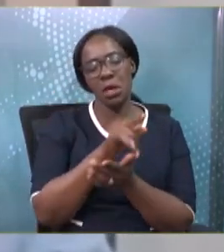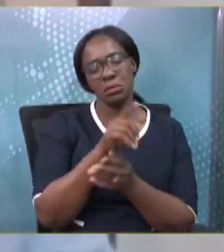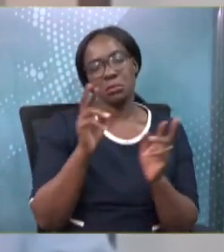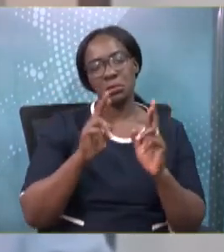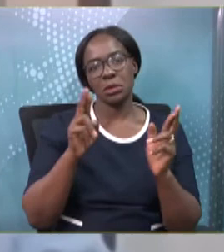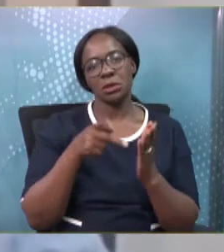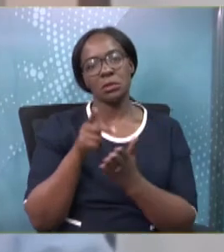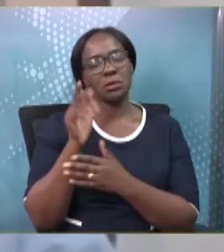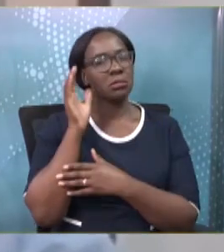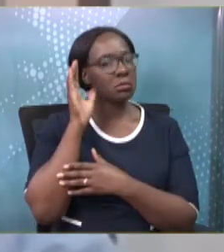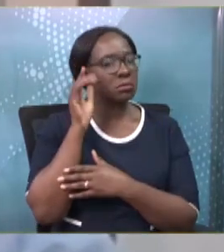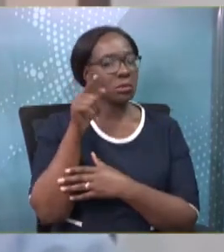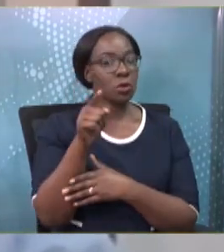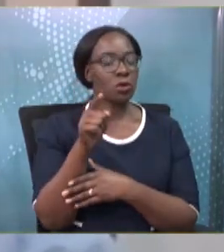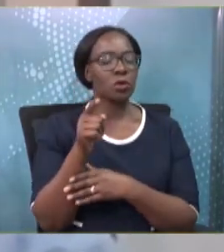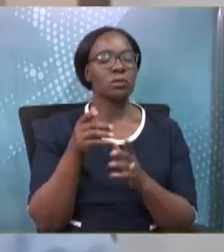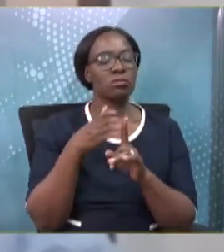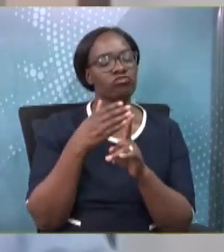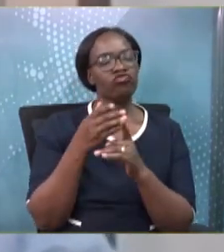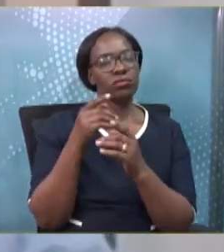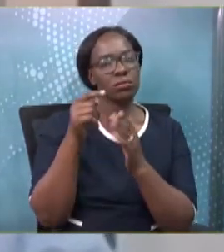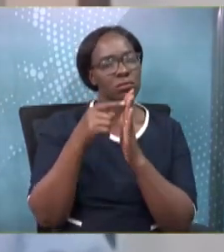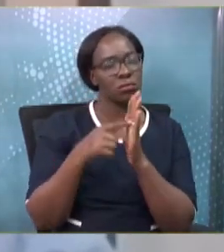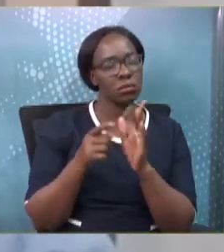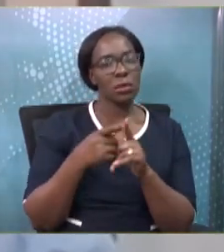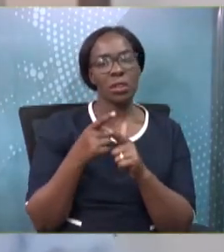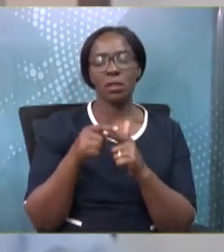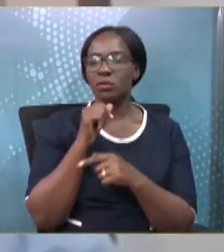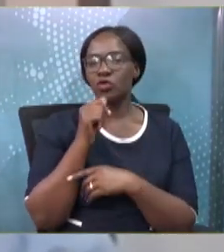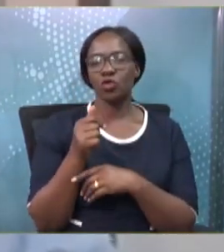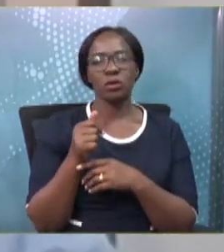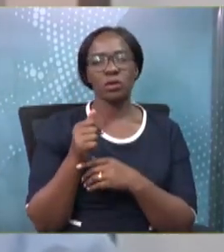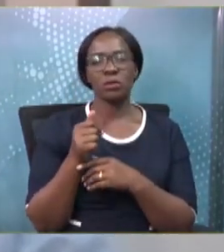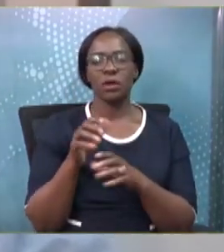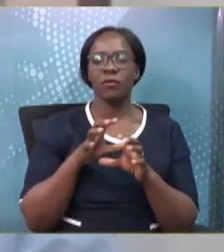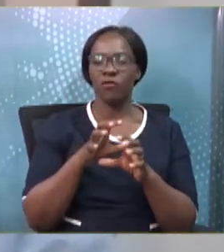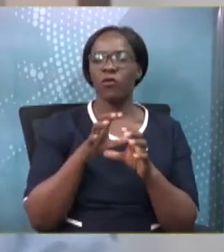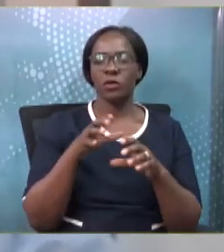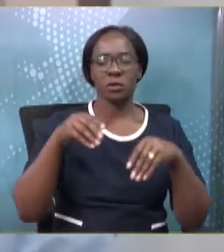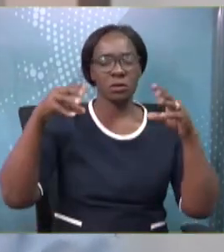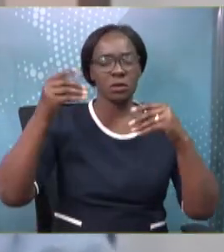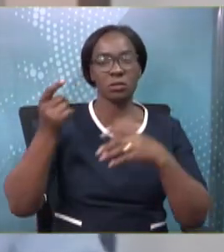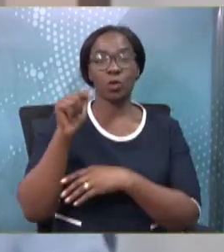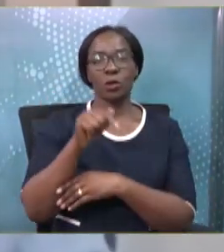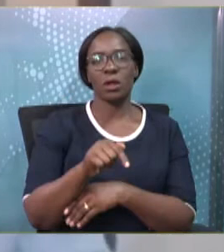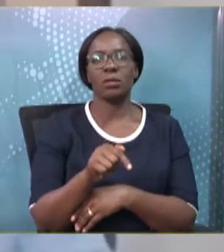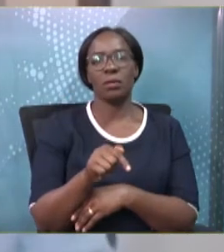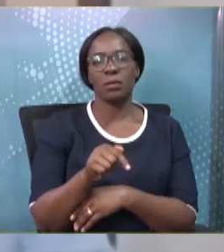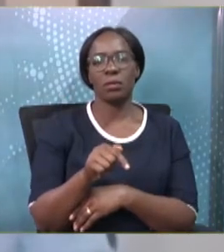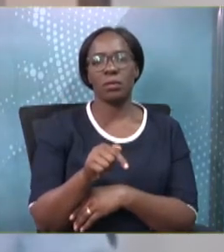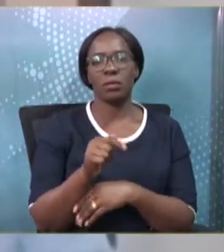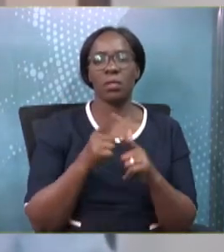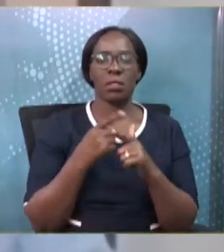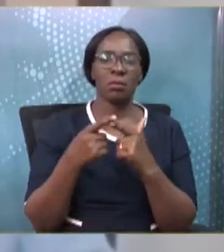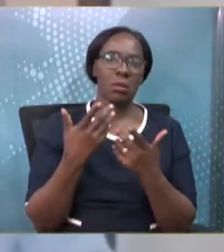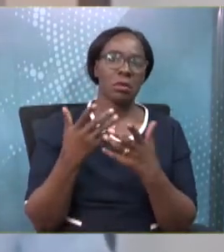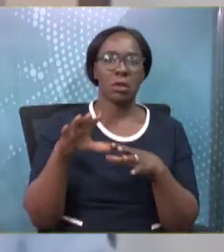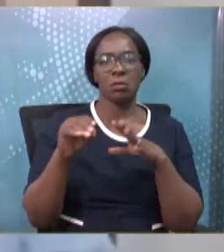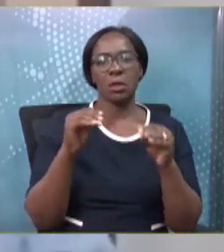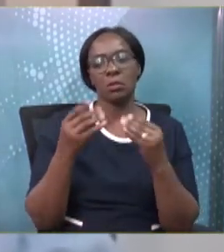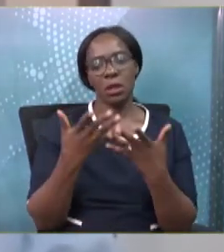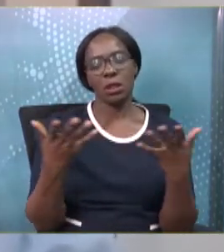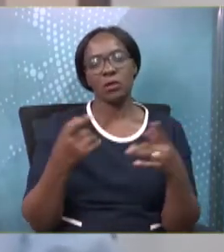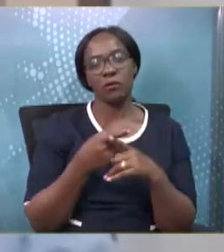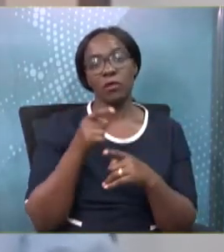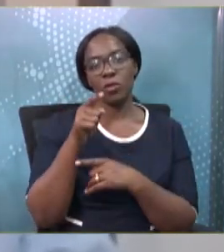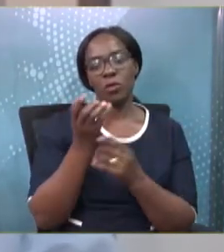hear you out, renegotiate your terms, as opposed to forcing auctioneers to come and, let's say, pick property